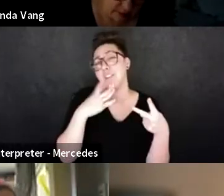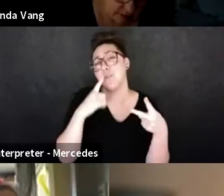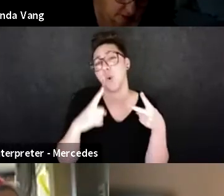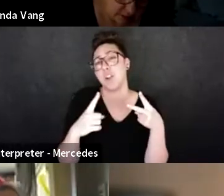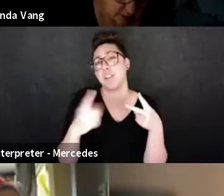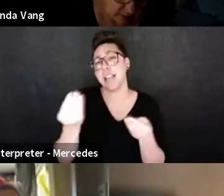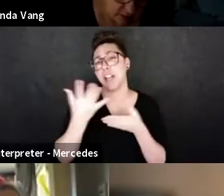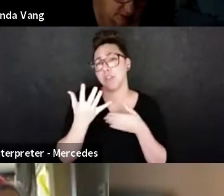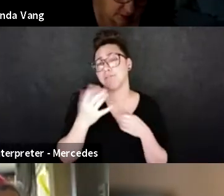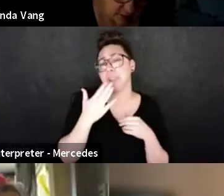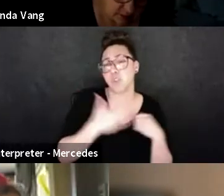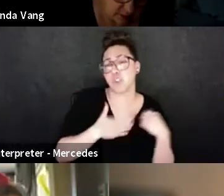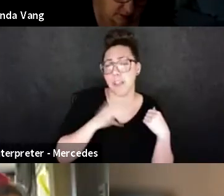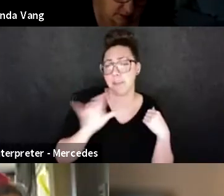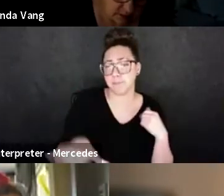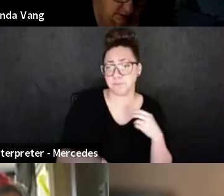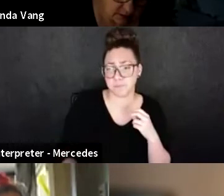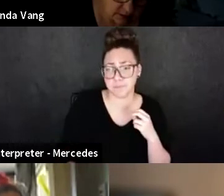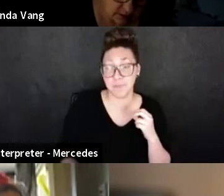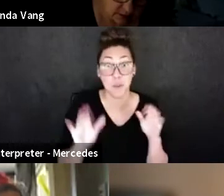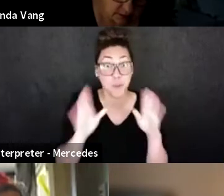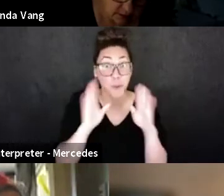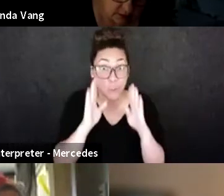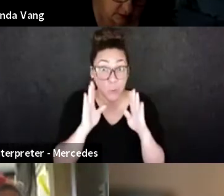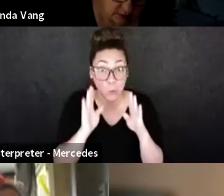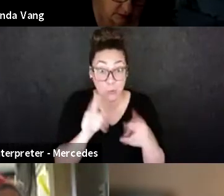I appreciate that. So stay tuned on that one.